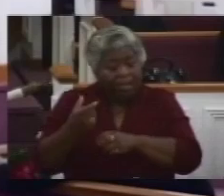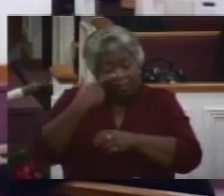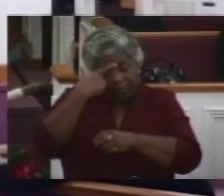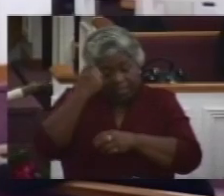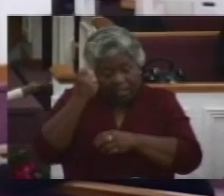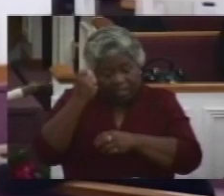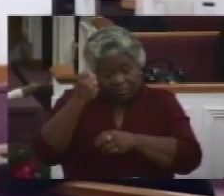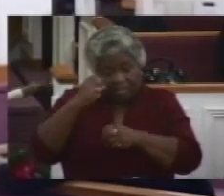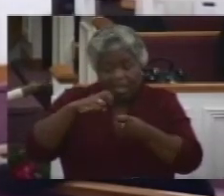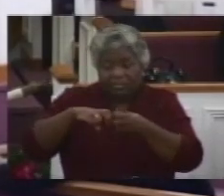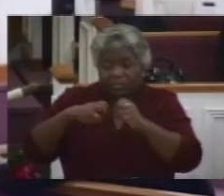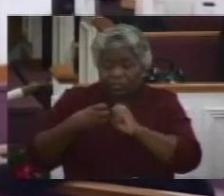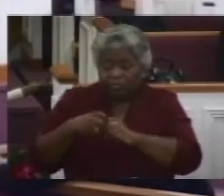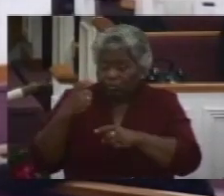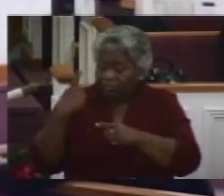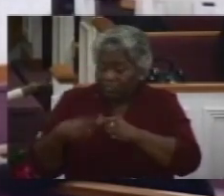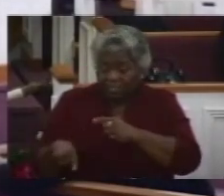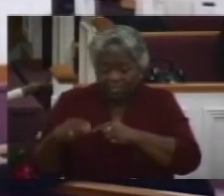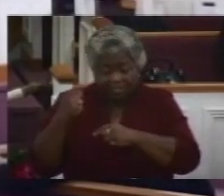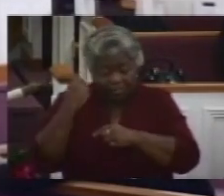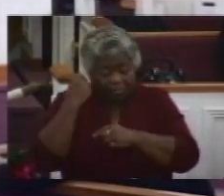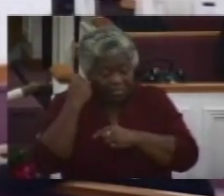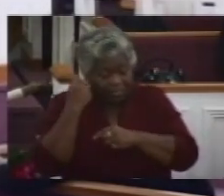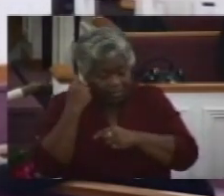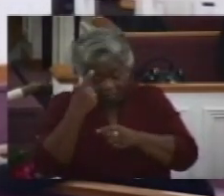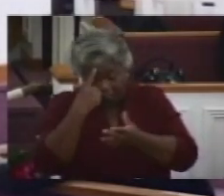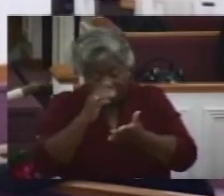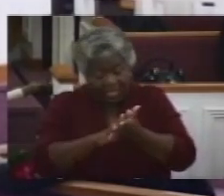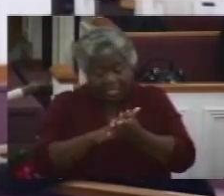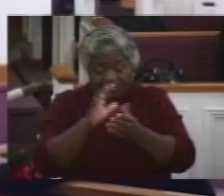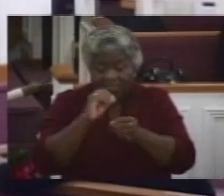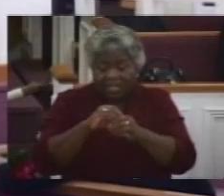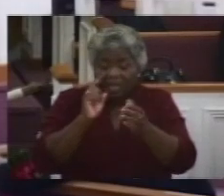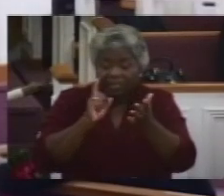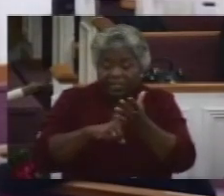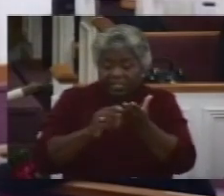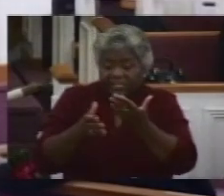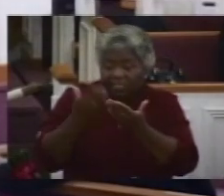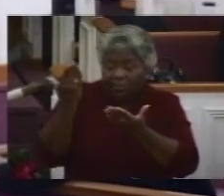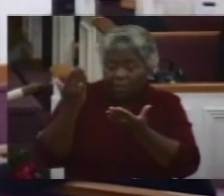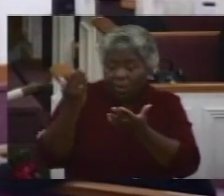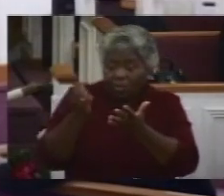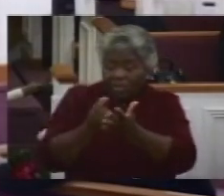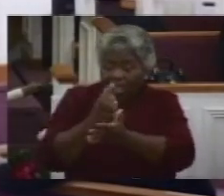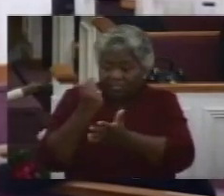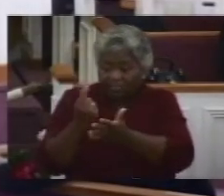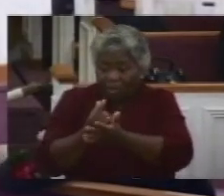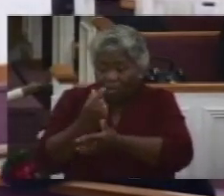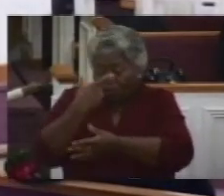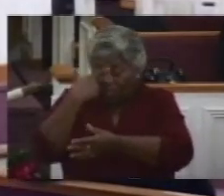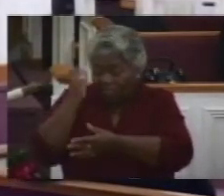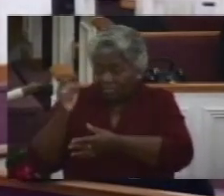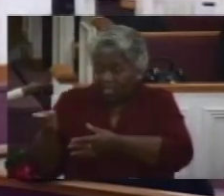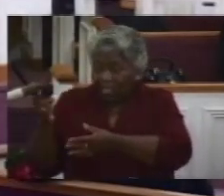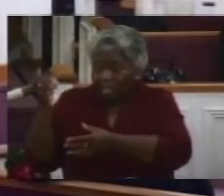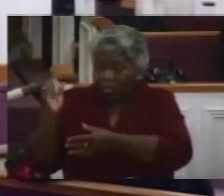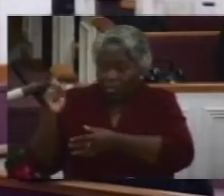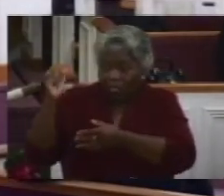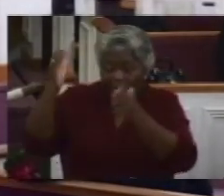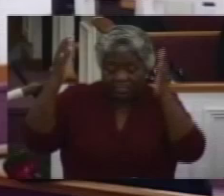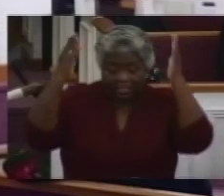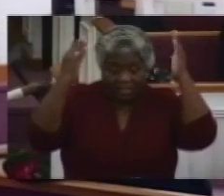the Jews couldn't believe in this simple gospel, because they were